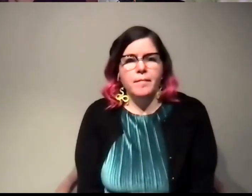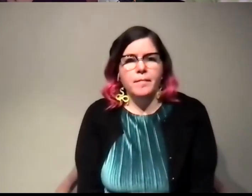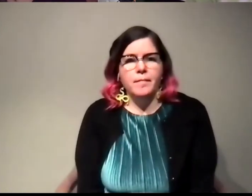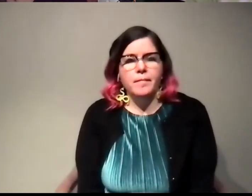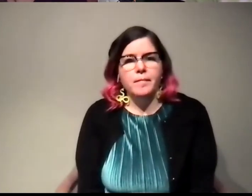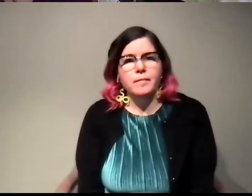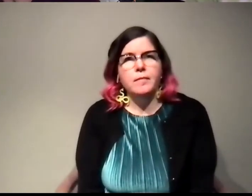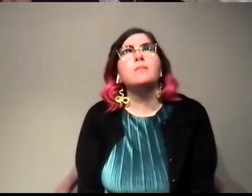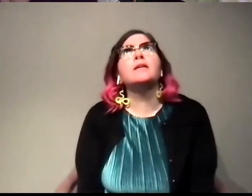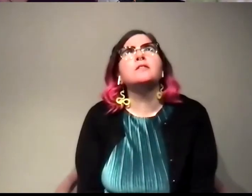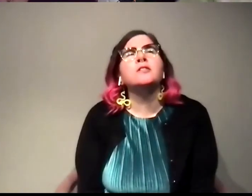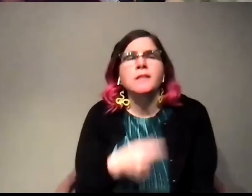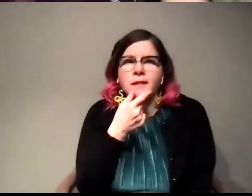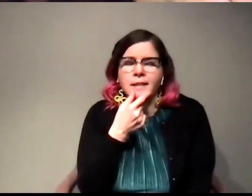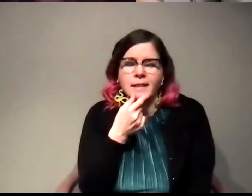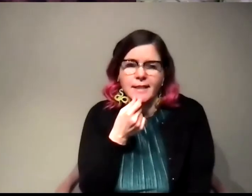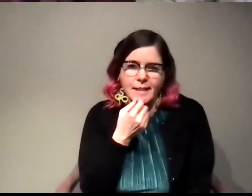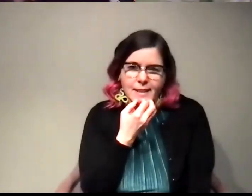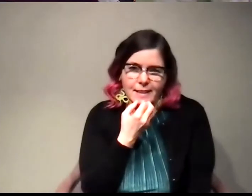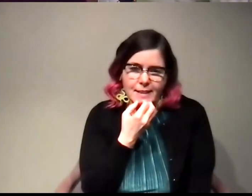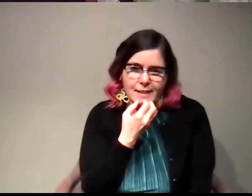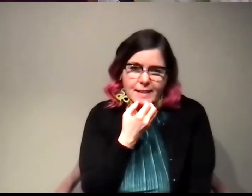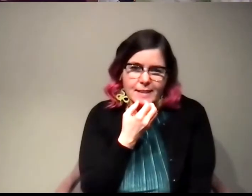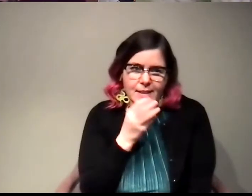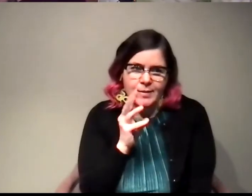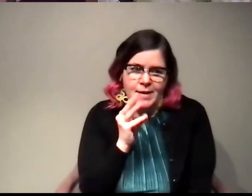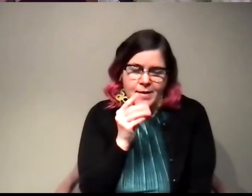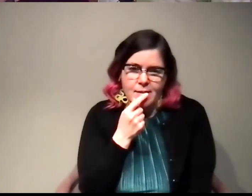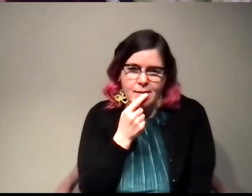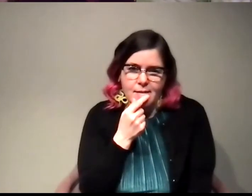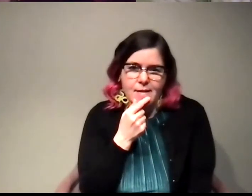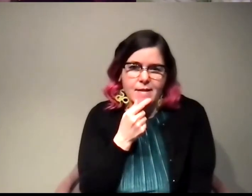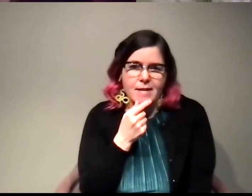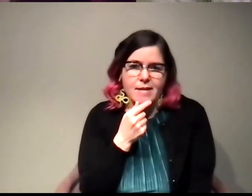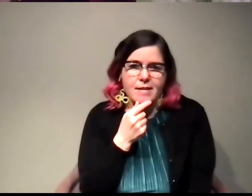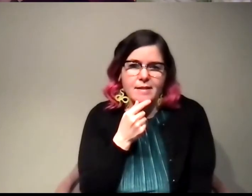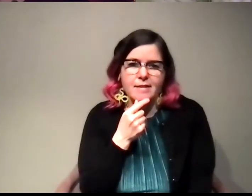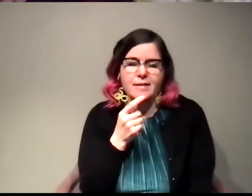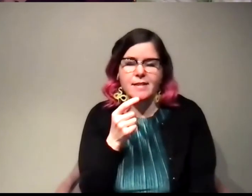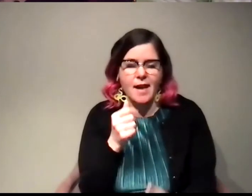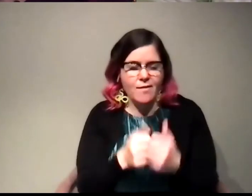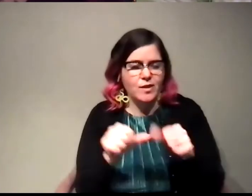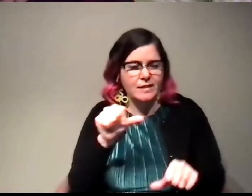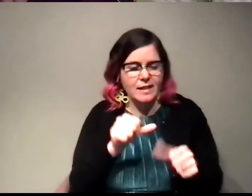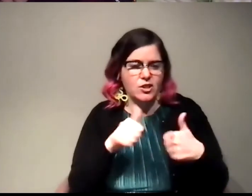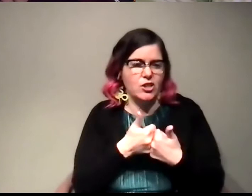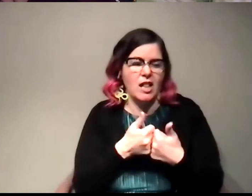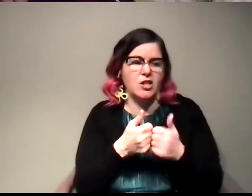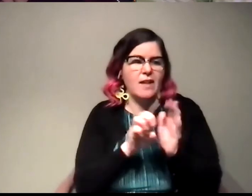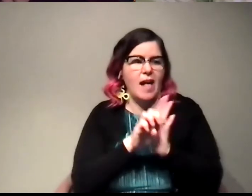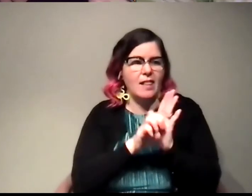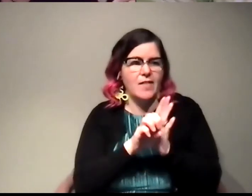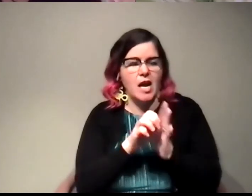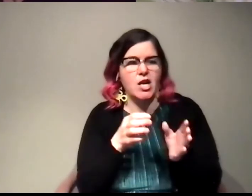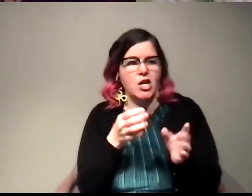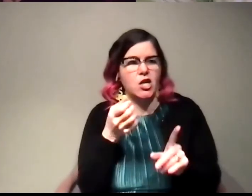Oh my gosh. Okay. Wow. All right, this is every scientist's challenge, is how to give their little elevator pitch. But